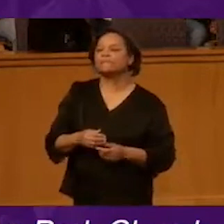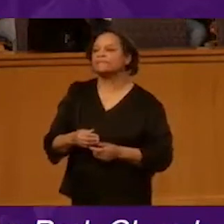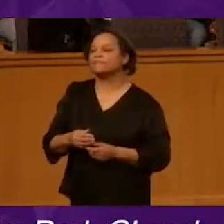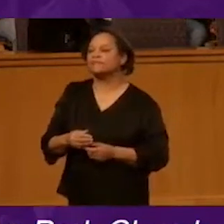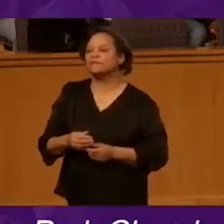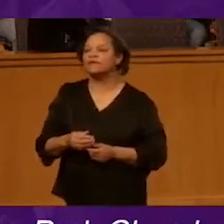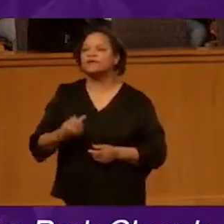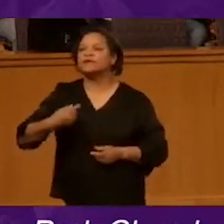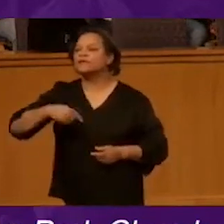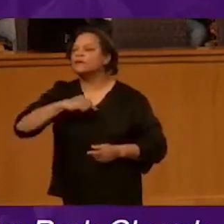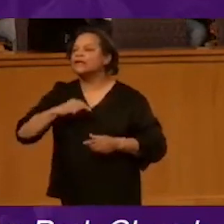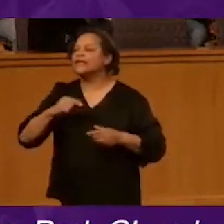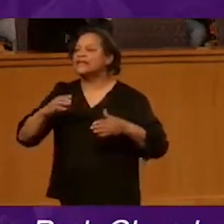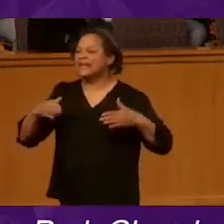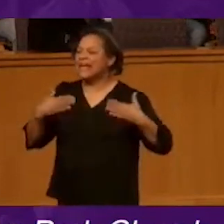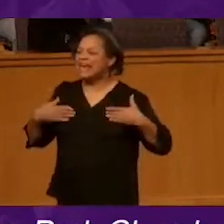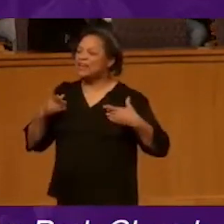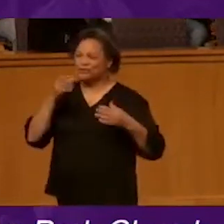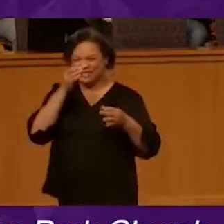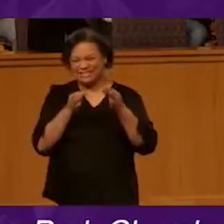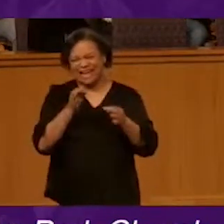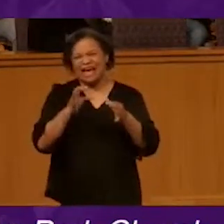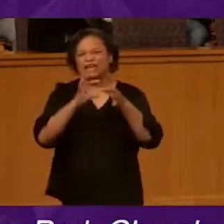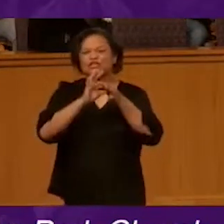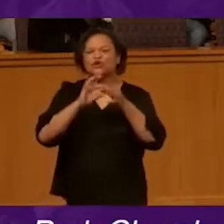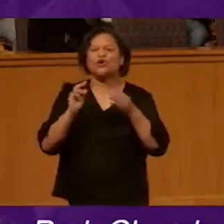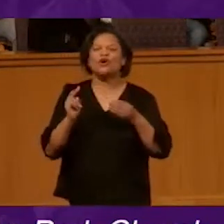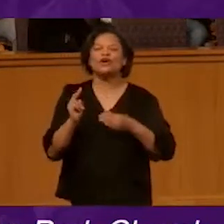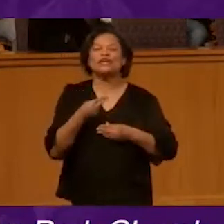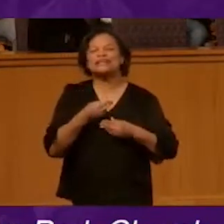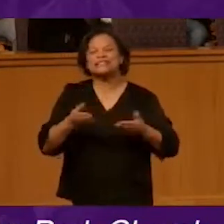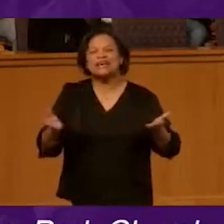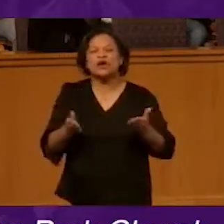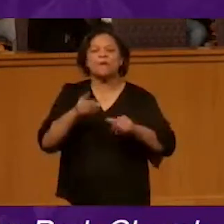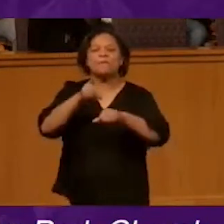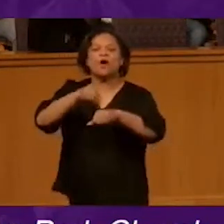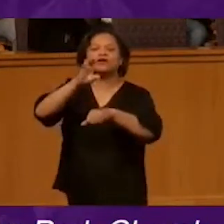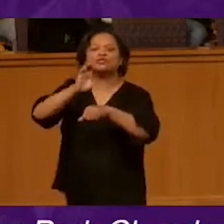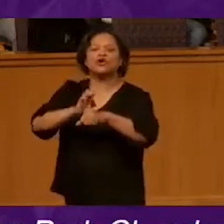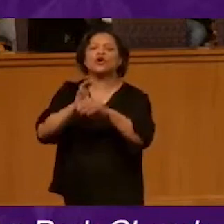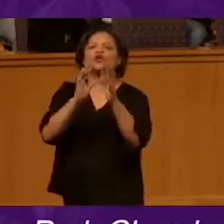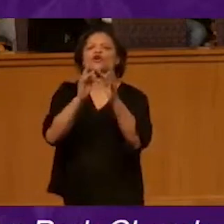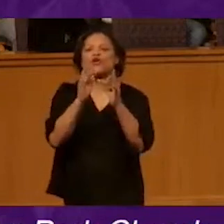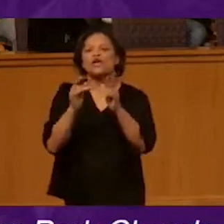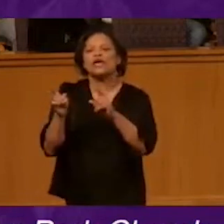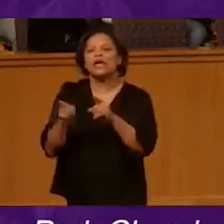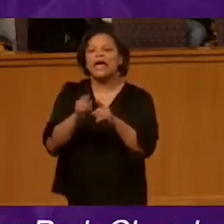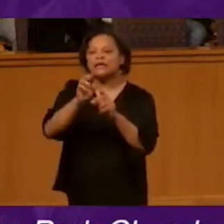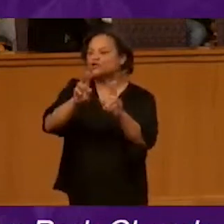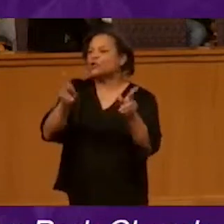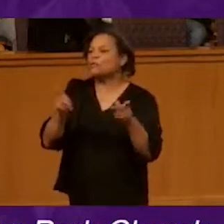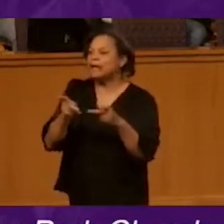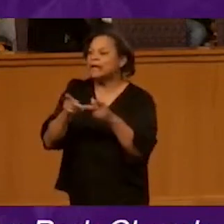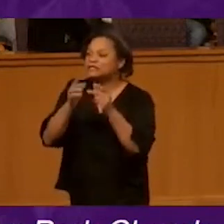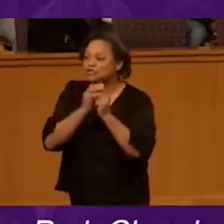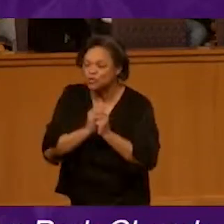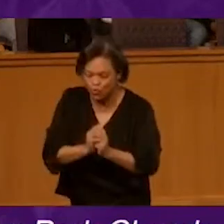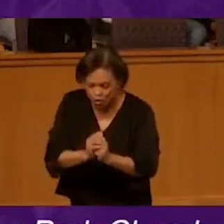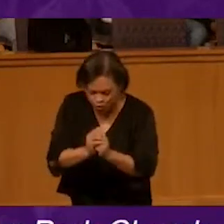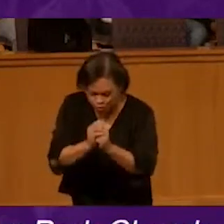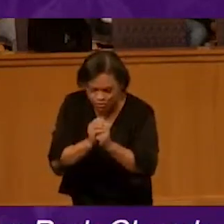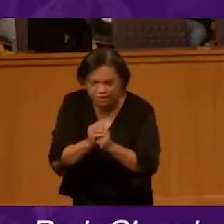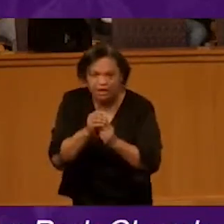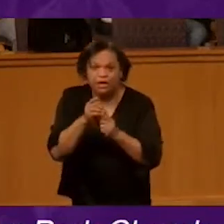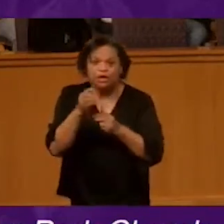Fox. And we are so happy you decided to join us here at the Park Church Online as your place to worship. Now,